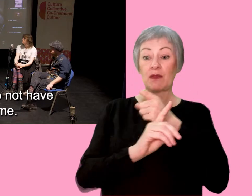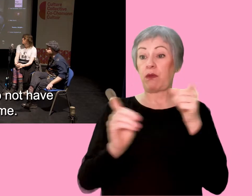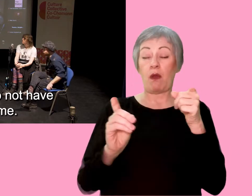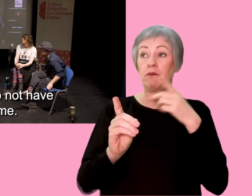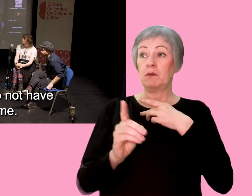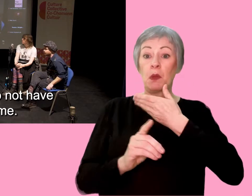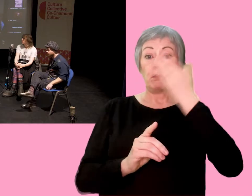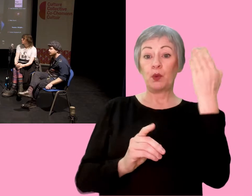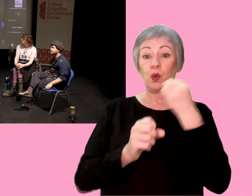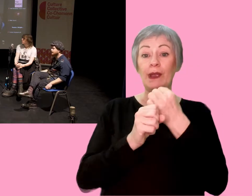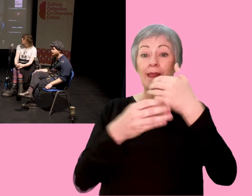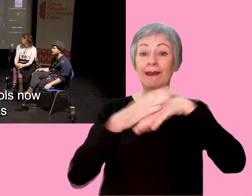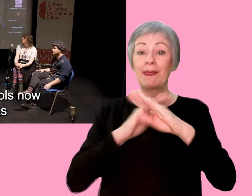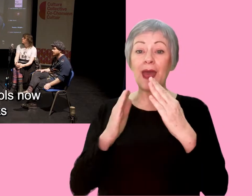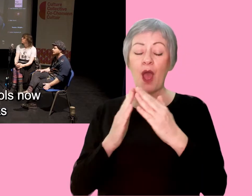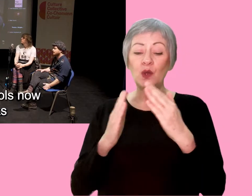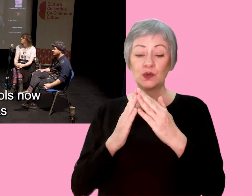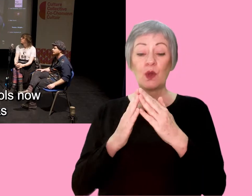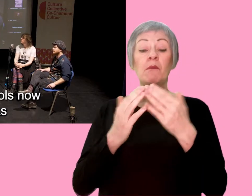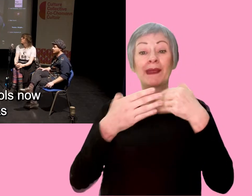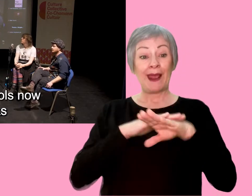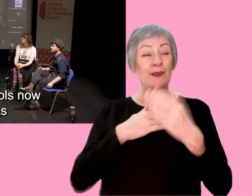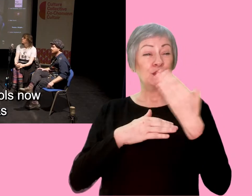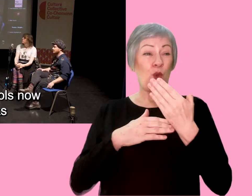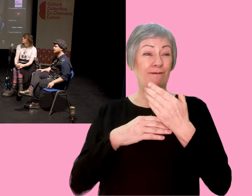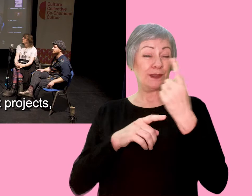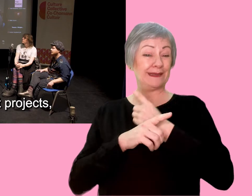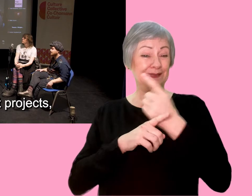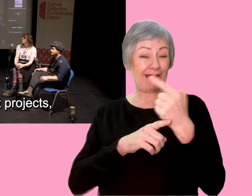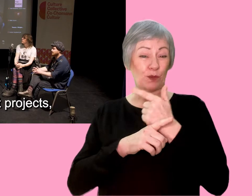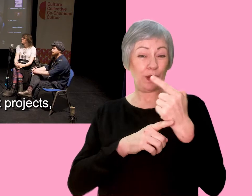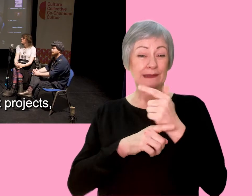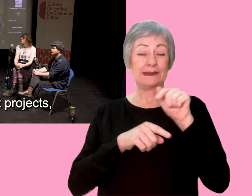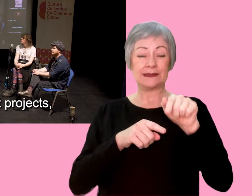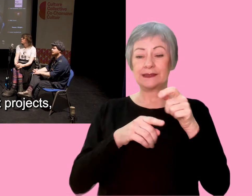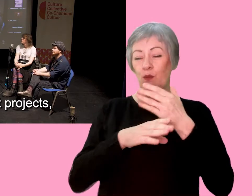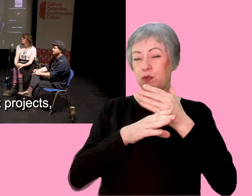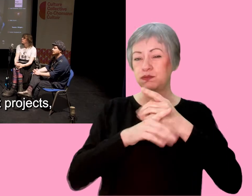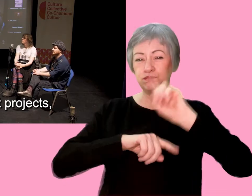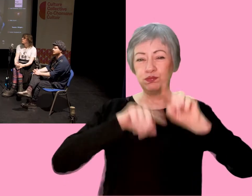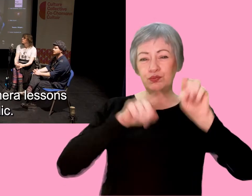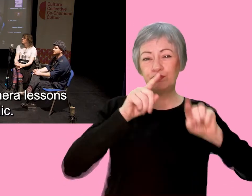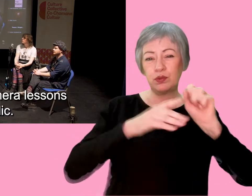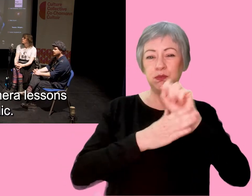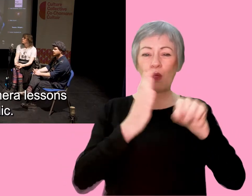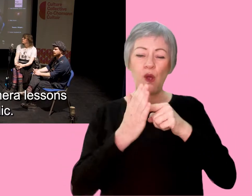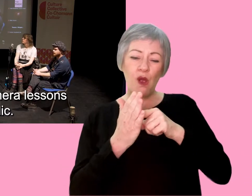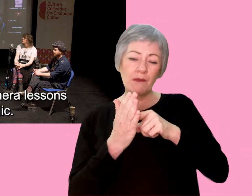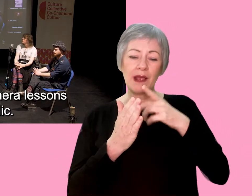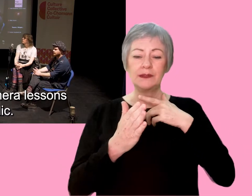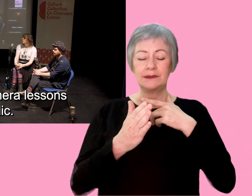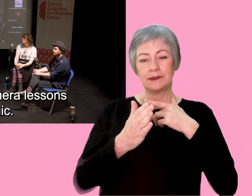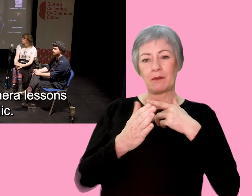any Gaelic at home. So I've been in the schools now for 7 weeks and working in different projects. Some it's acting for